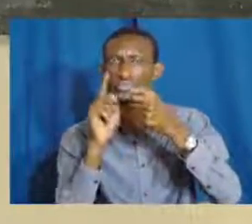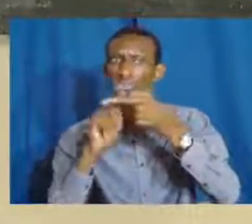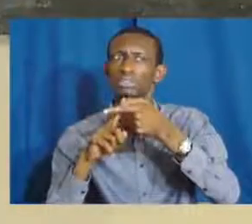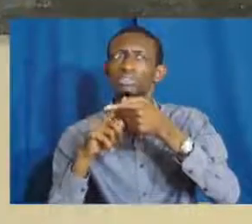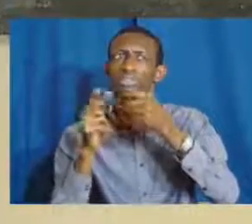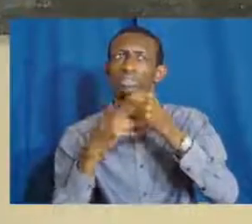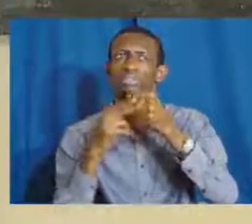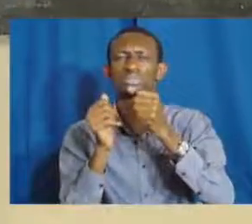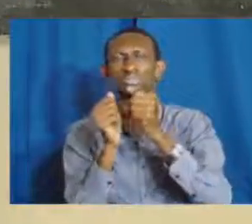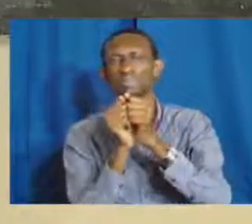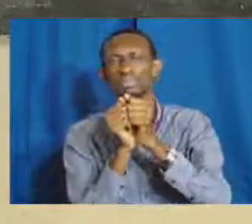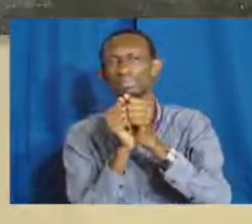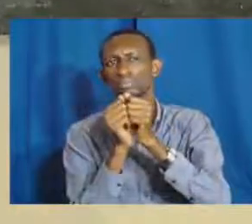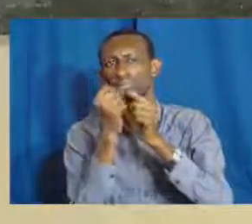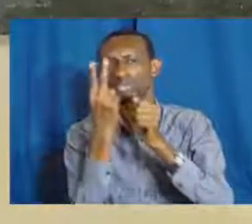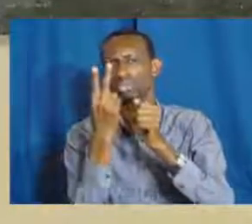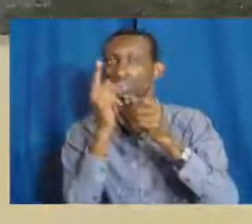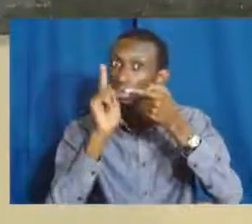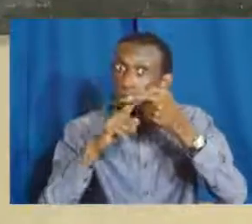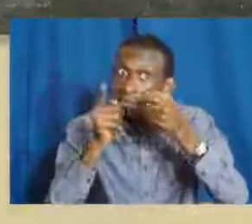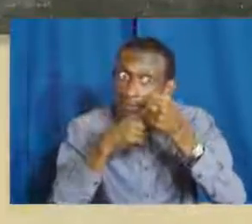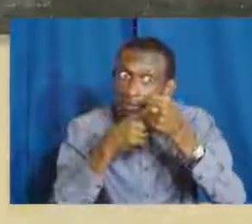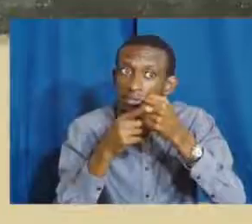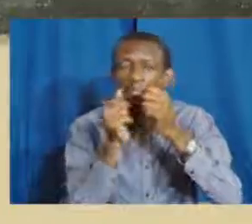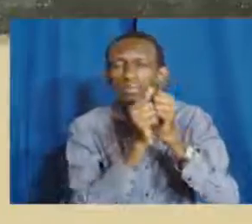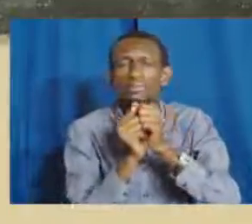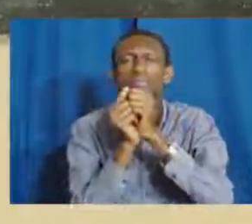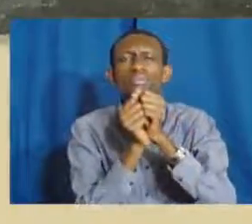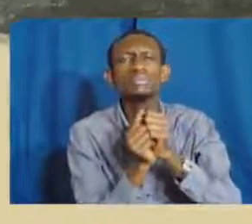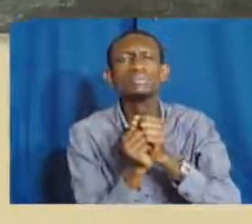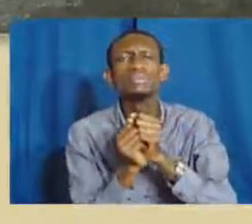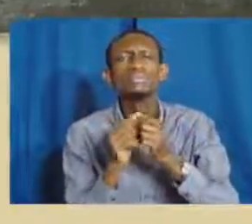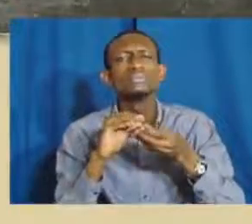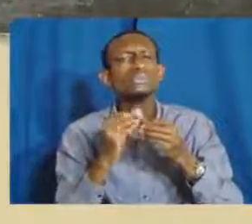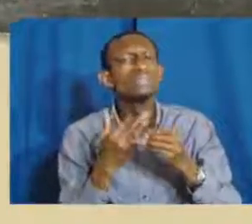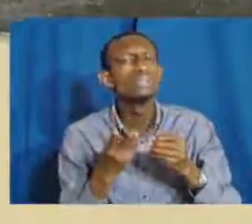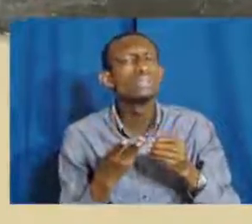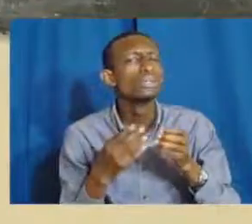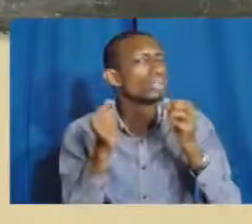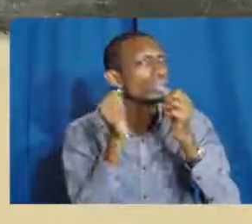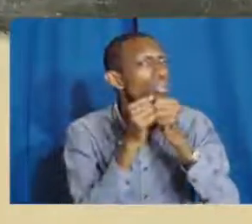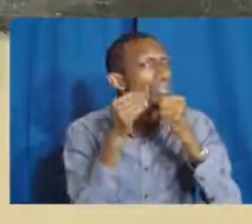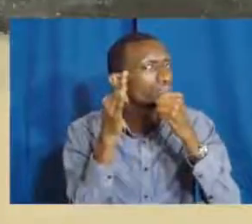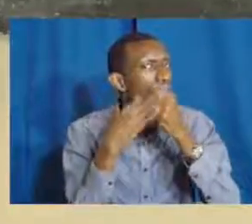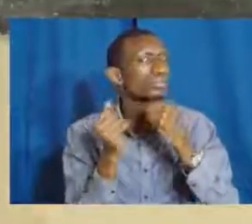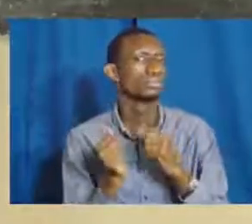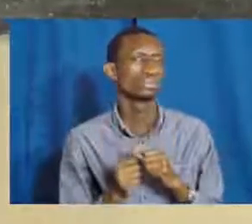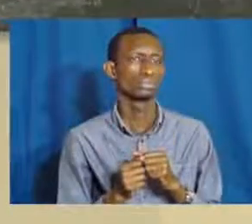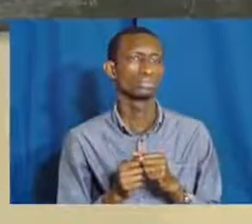Now 3p, 6, that makes 18. And